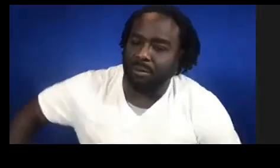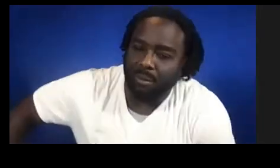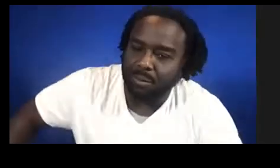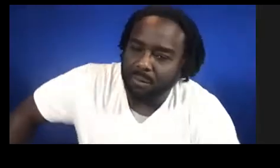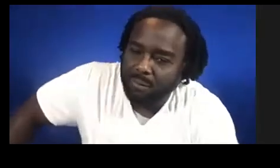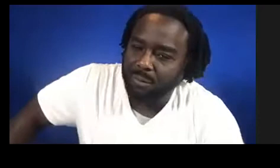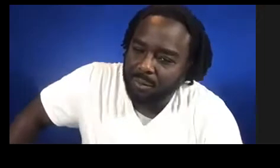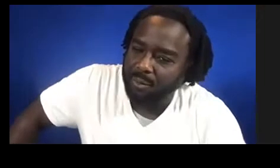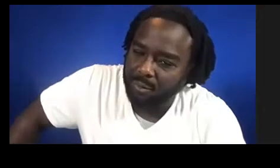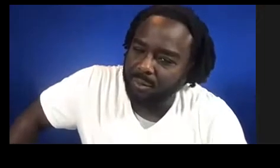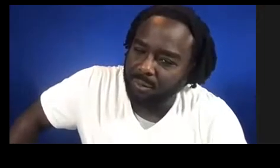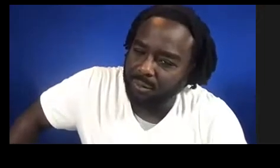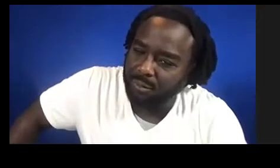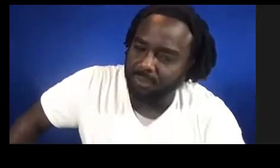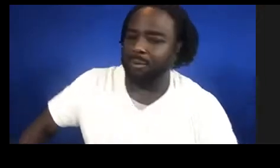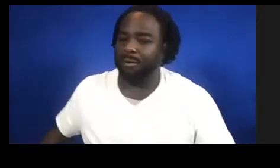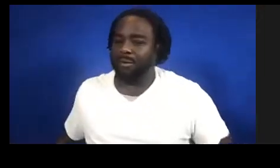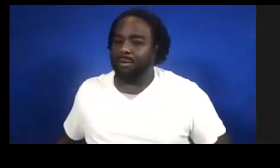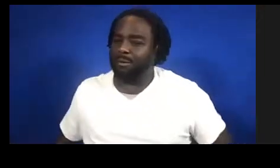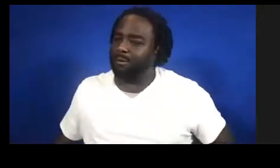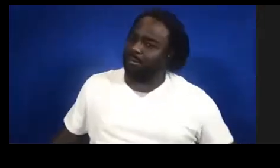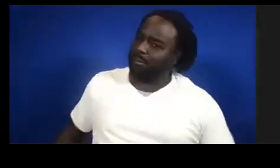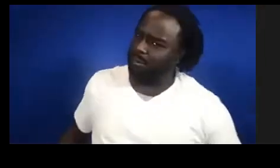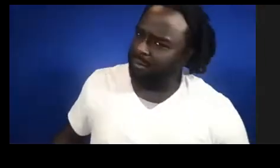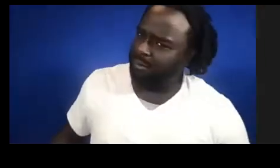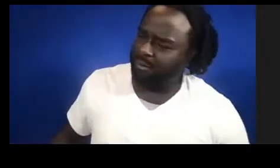you sure he Black? Look,